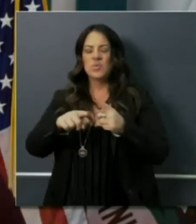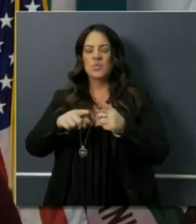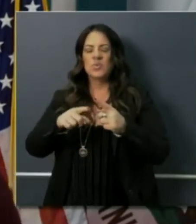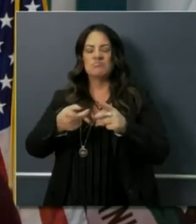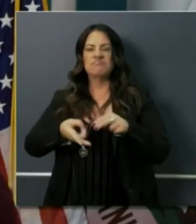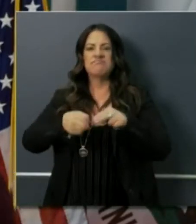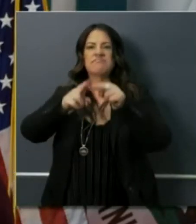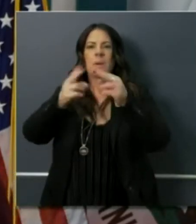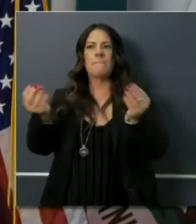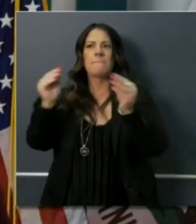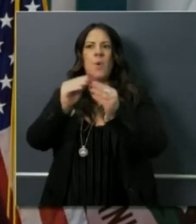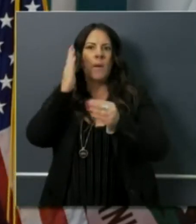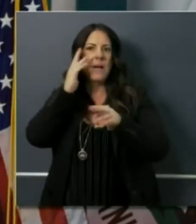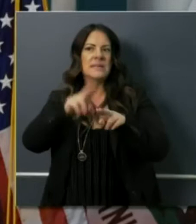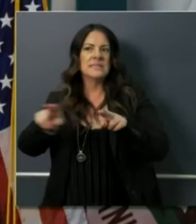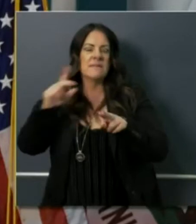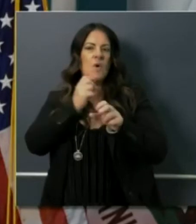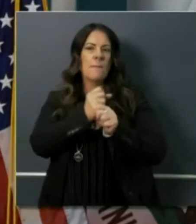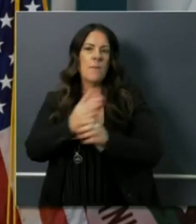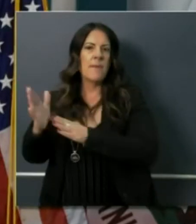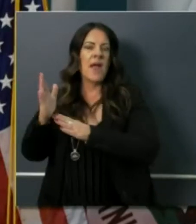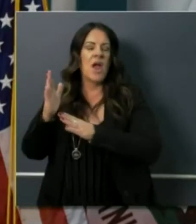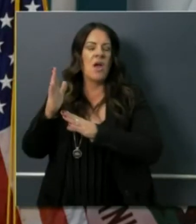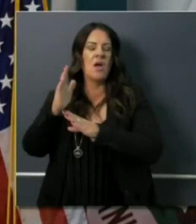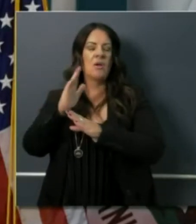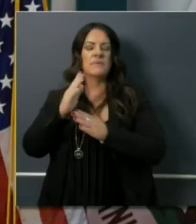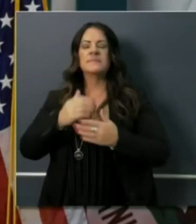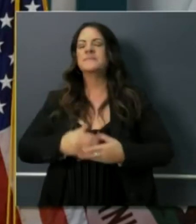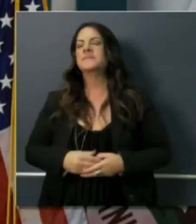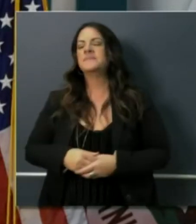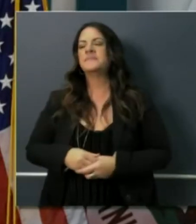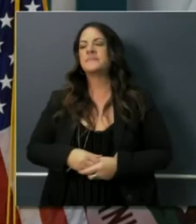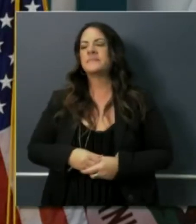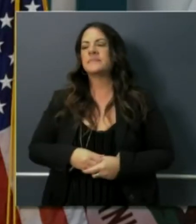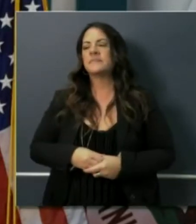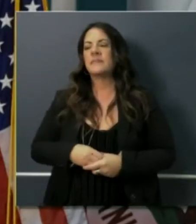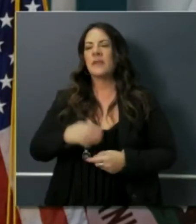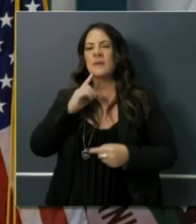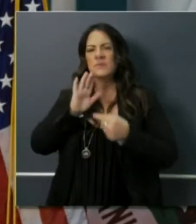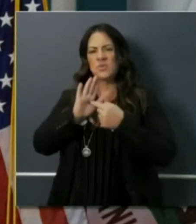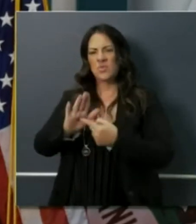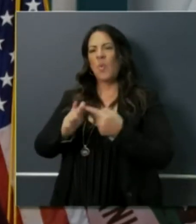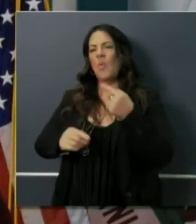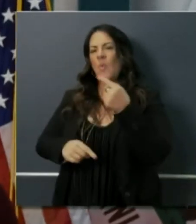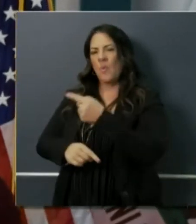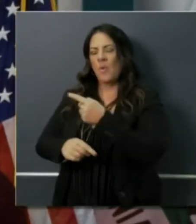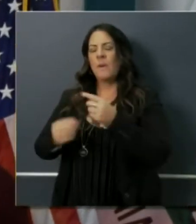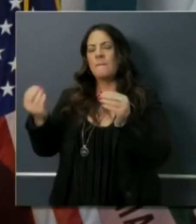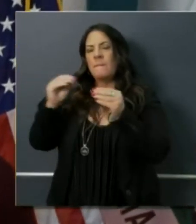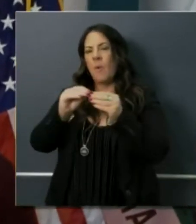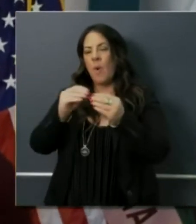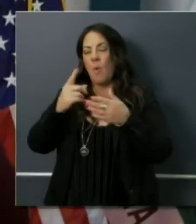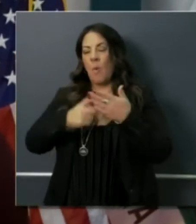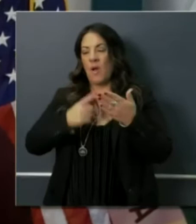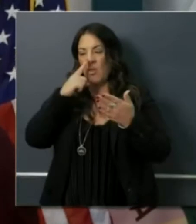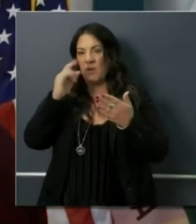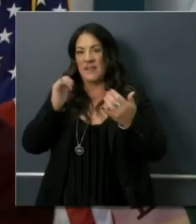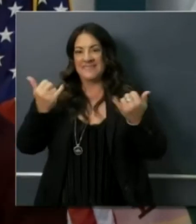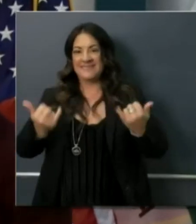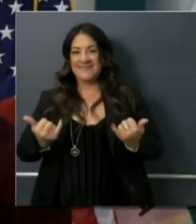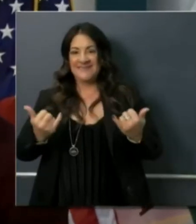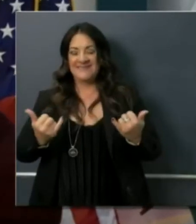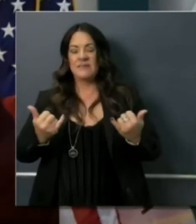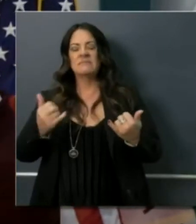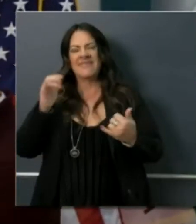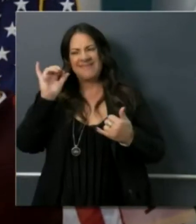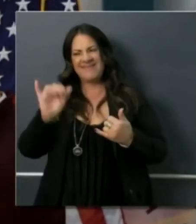capacity. What these dots here, and I'm going to zoom in for you, show is what we're actually experiencing. So it fits